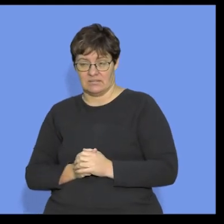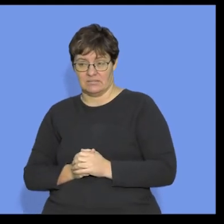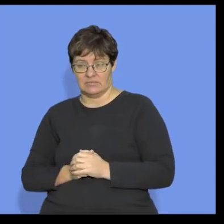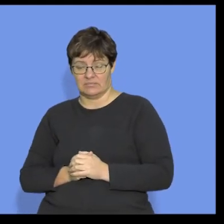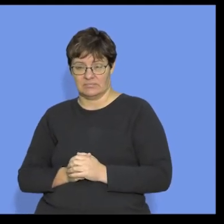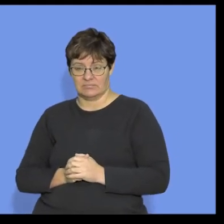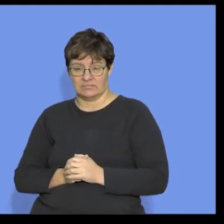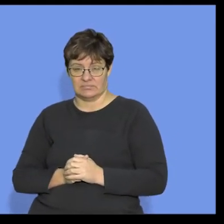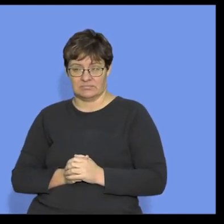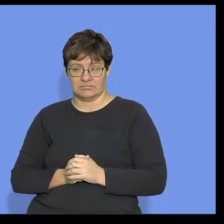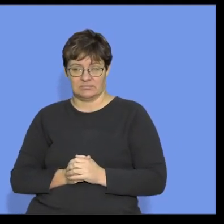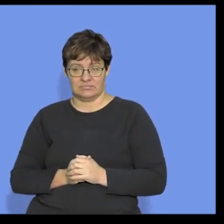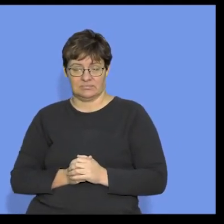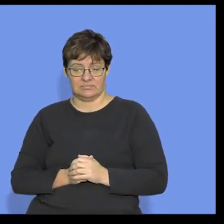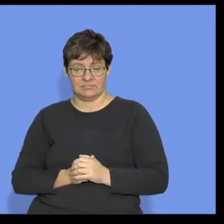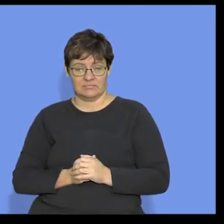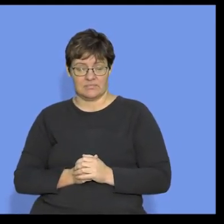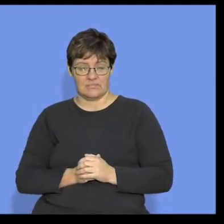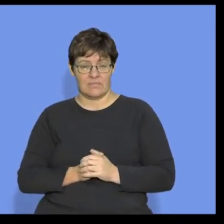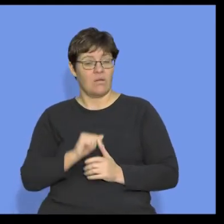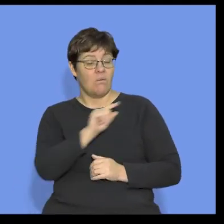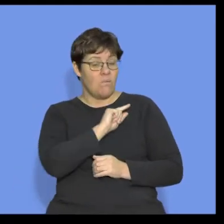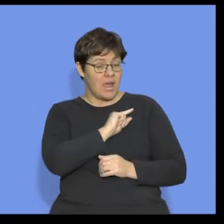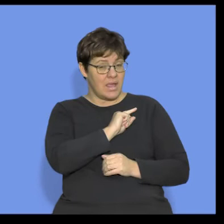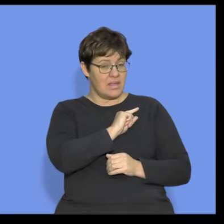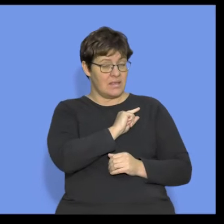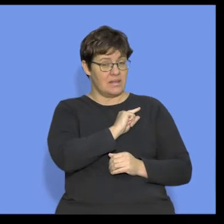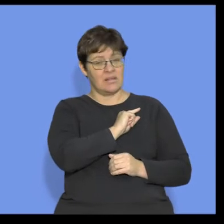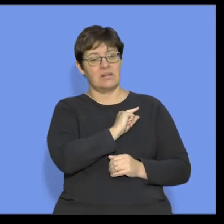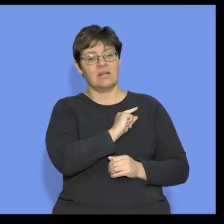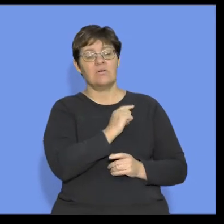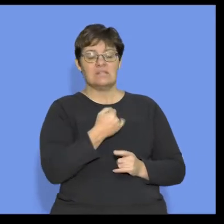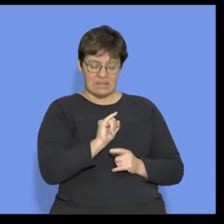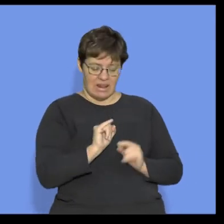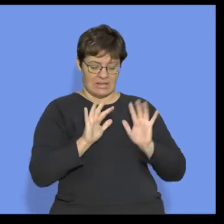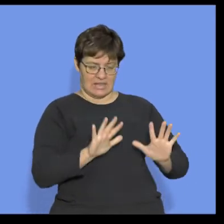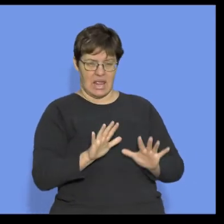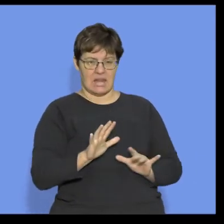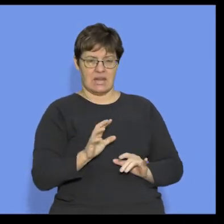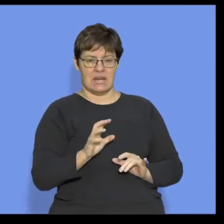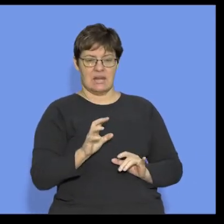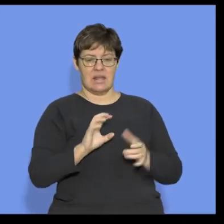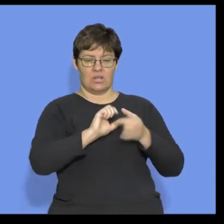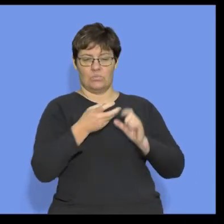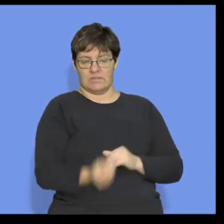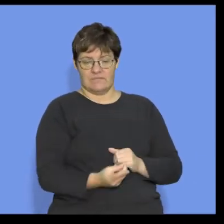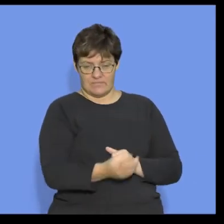are we together? 7 out of 10. Because initially, we still have 10 balls, nothing.